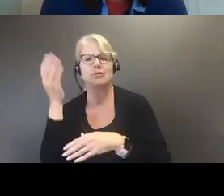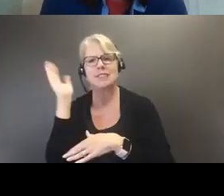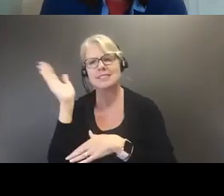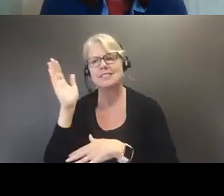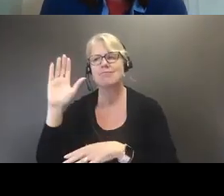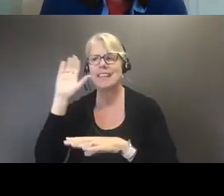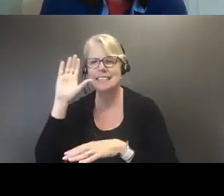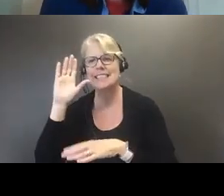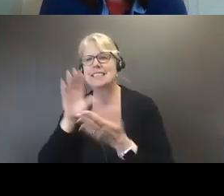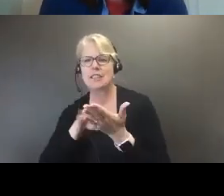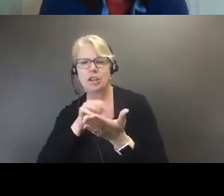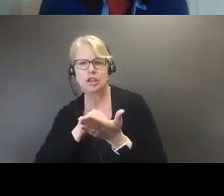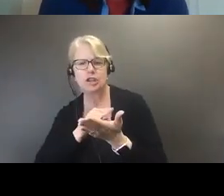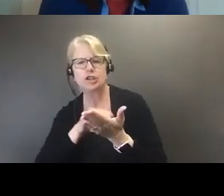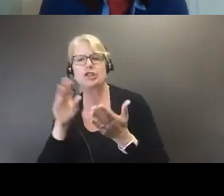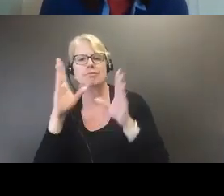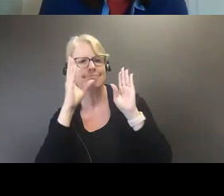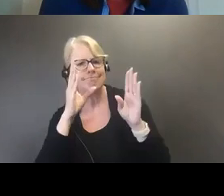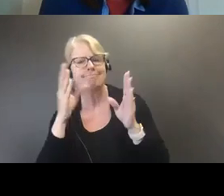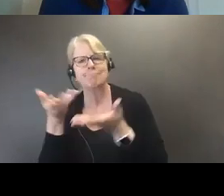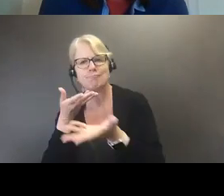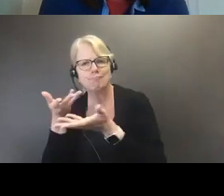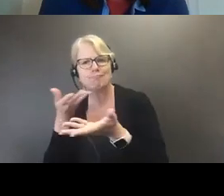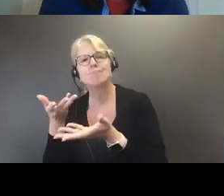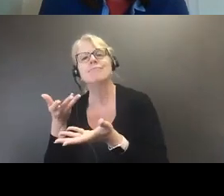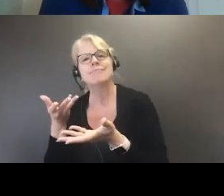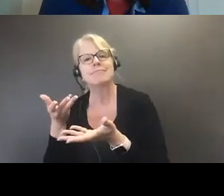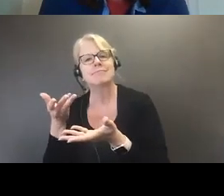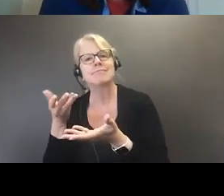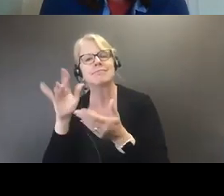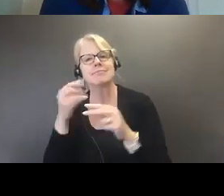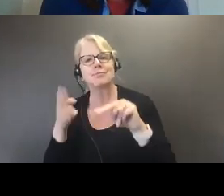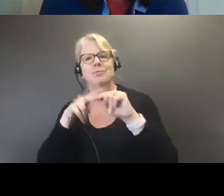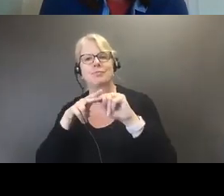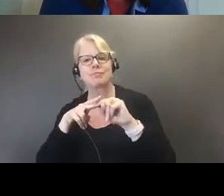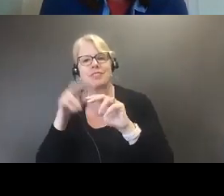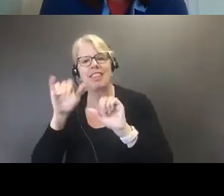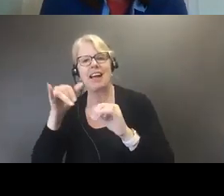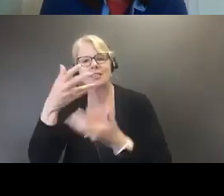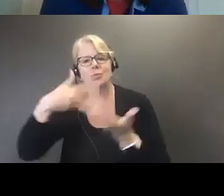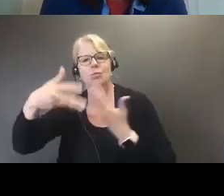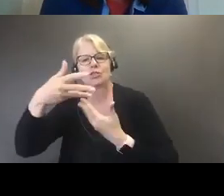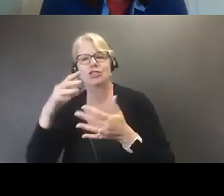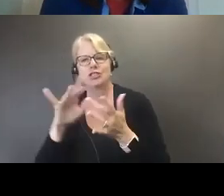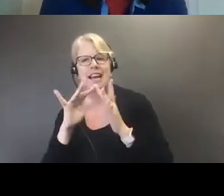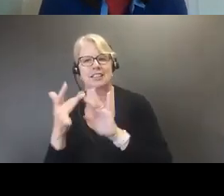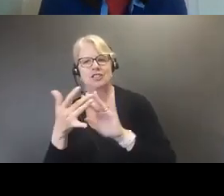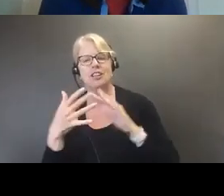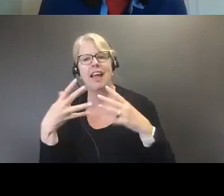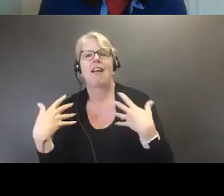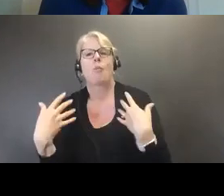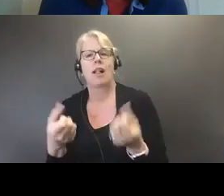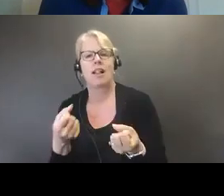listen and learn and be heard. And this in turn increases the social connectedness and well-being